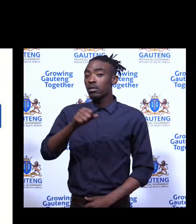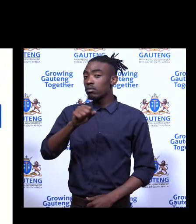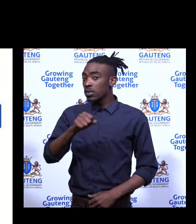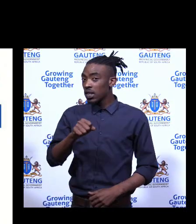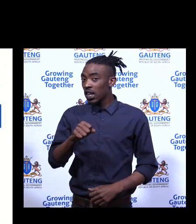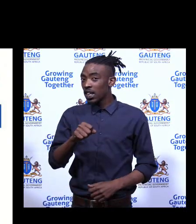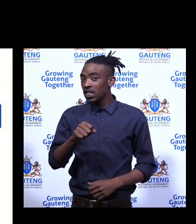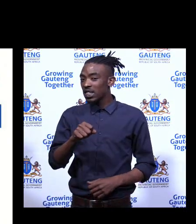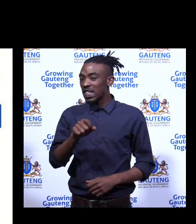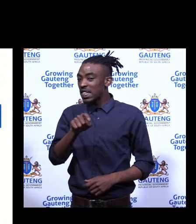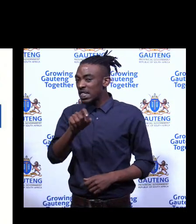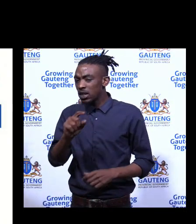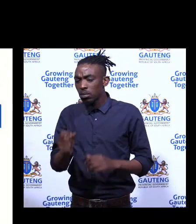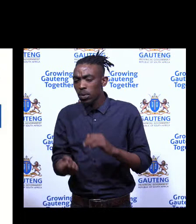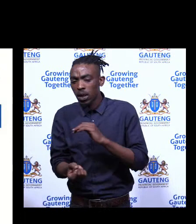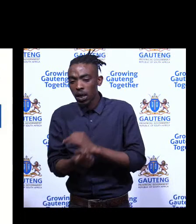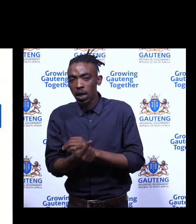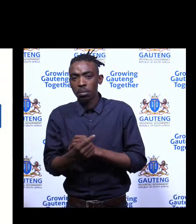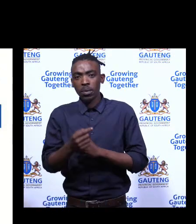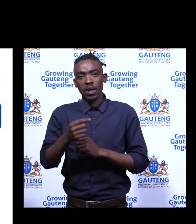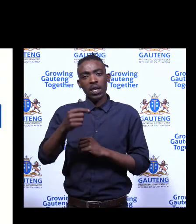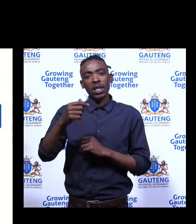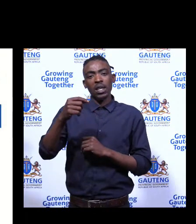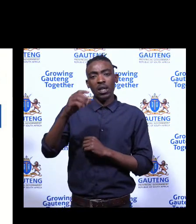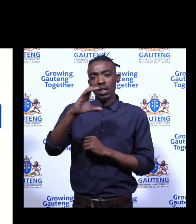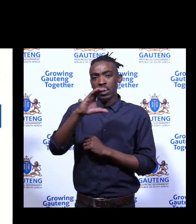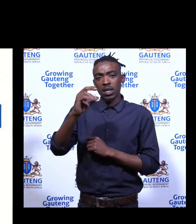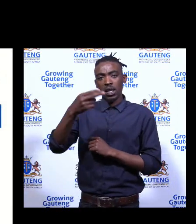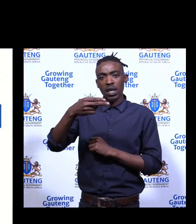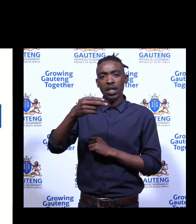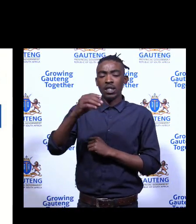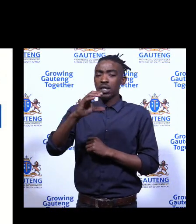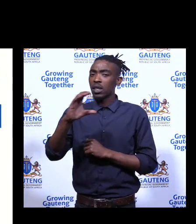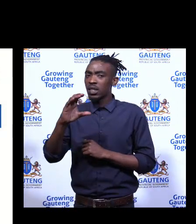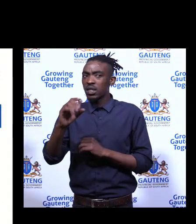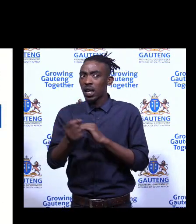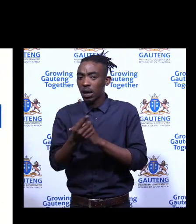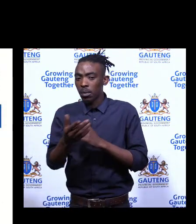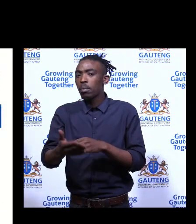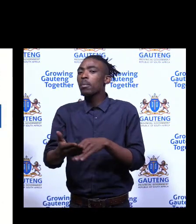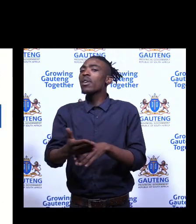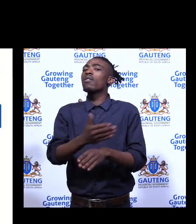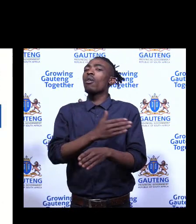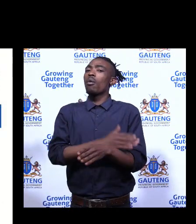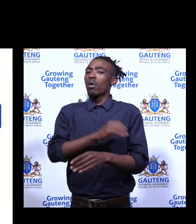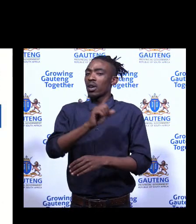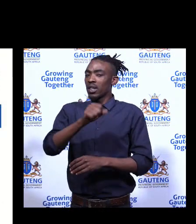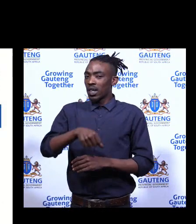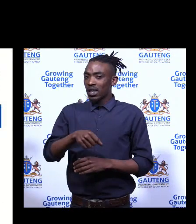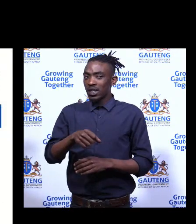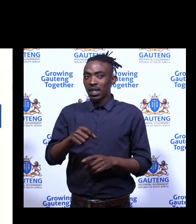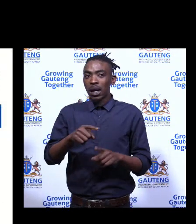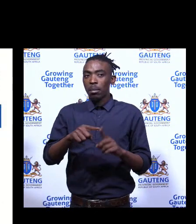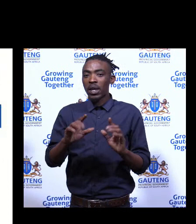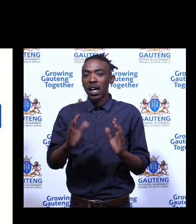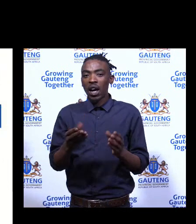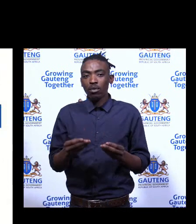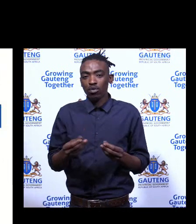at the CHC or a district will have to change for us to curb this